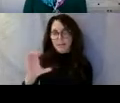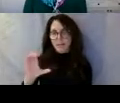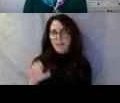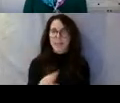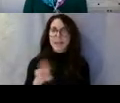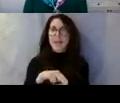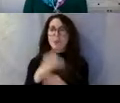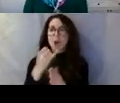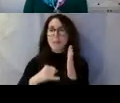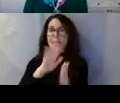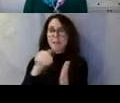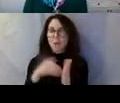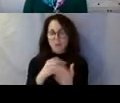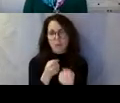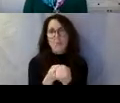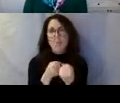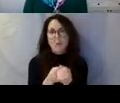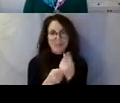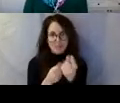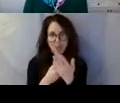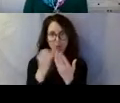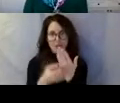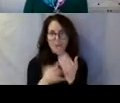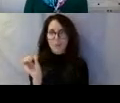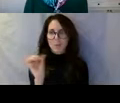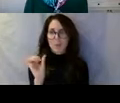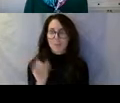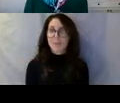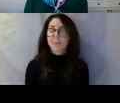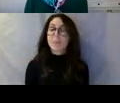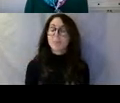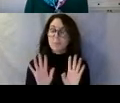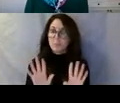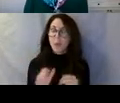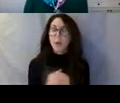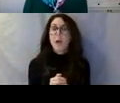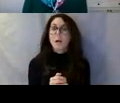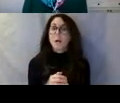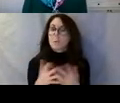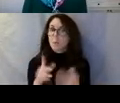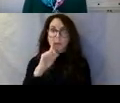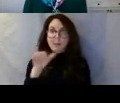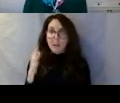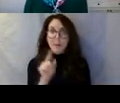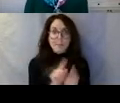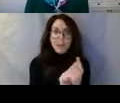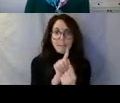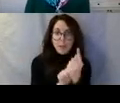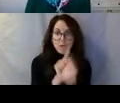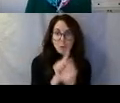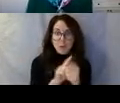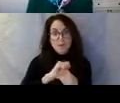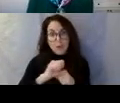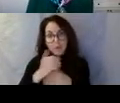also supports this initiative. And it involves both meetings with mentors and a training process,